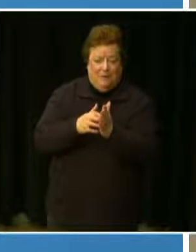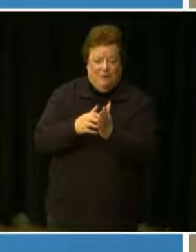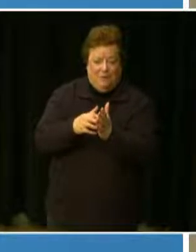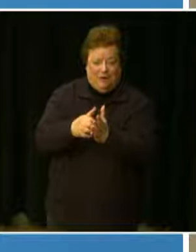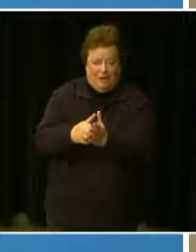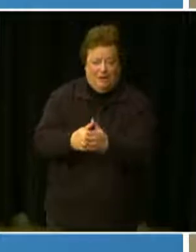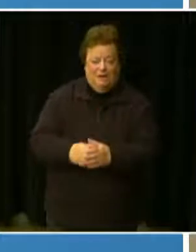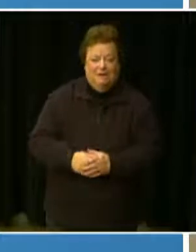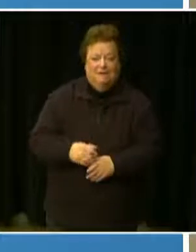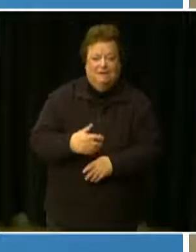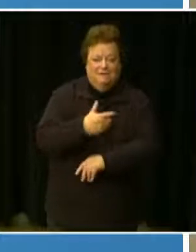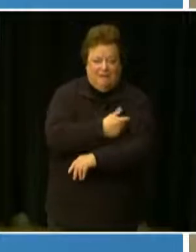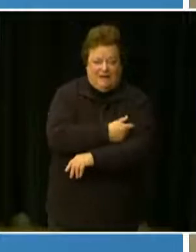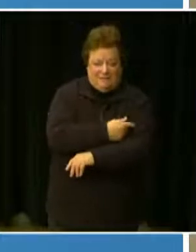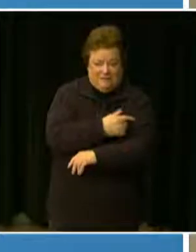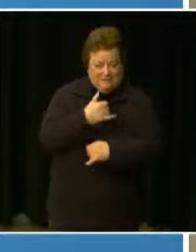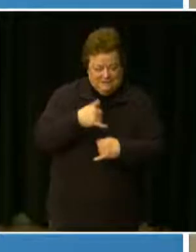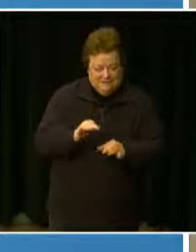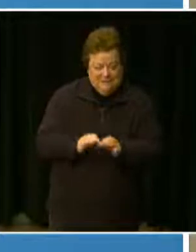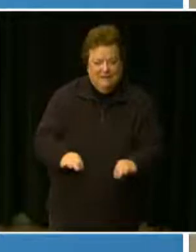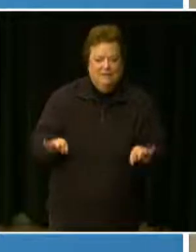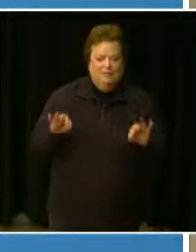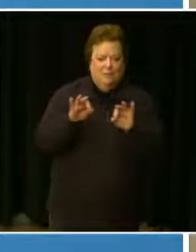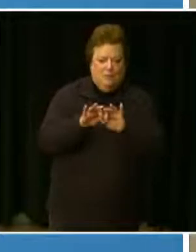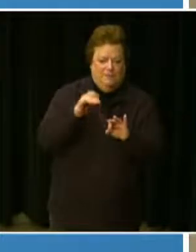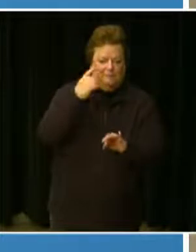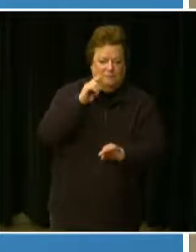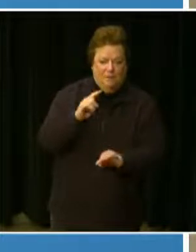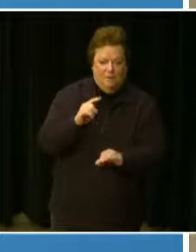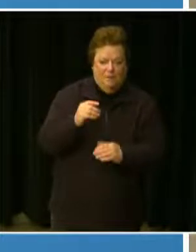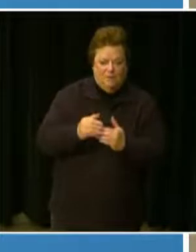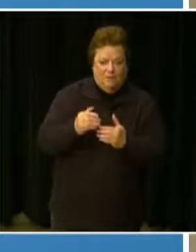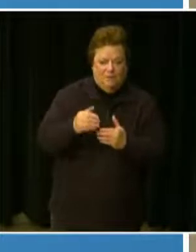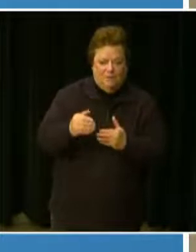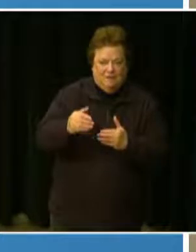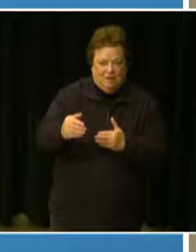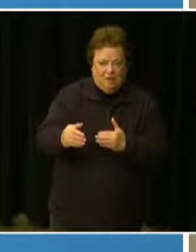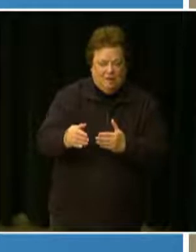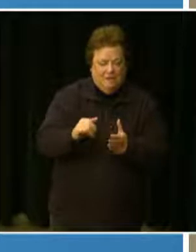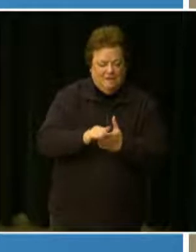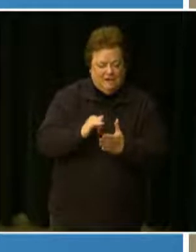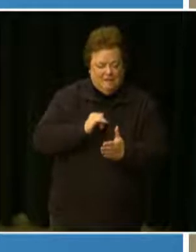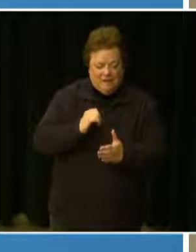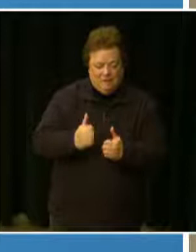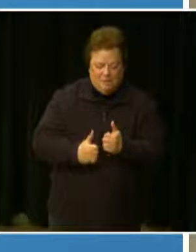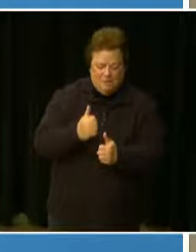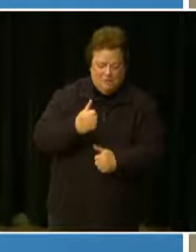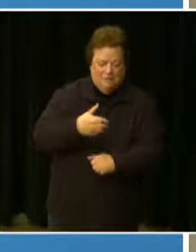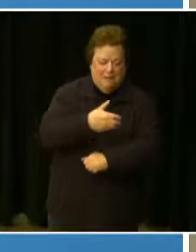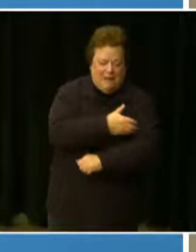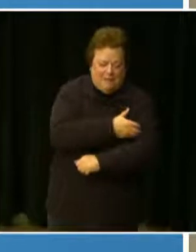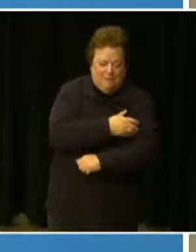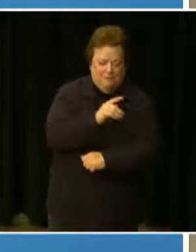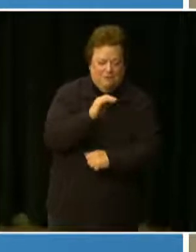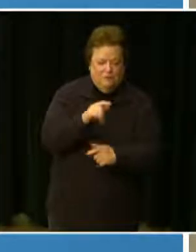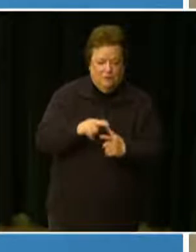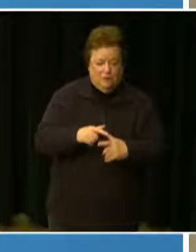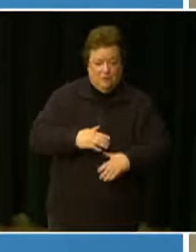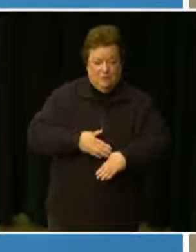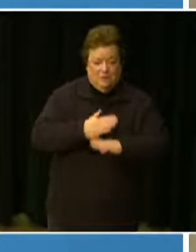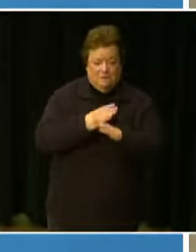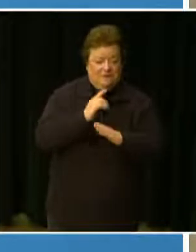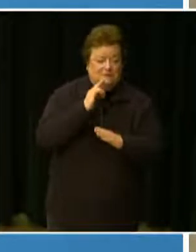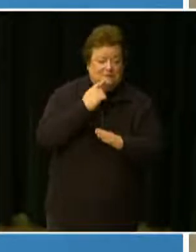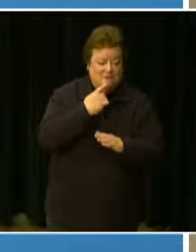will continue to play a key role moving forward. It remains our most powerful tool in preventing severe illness and